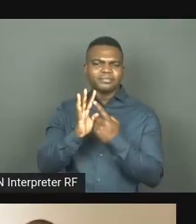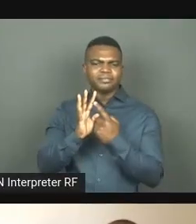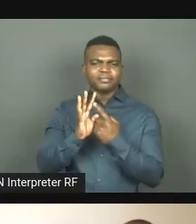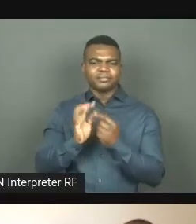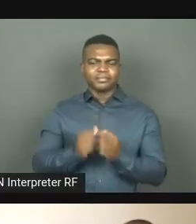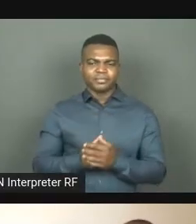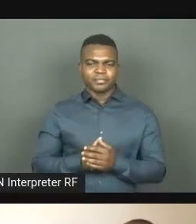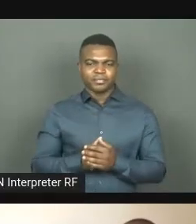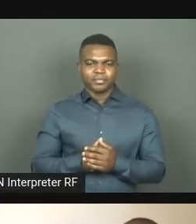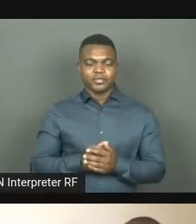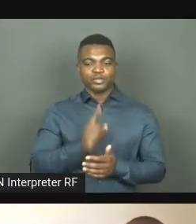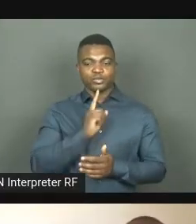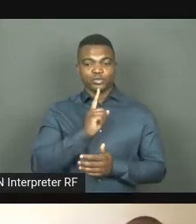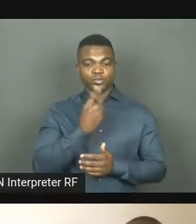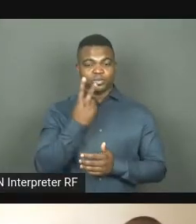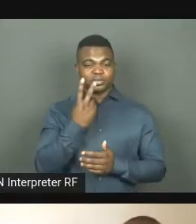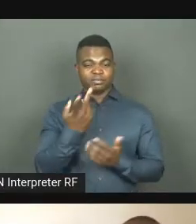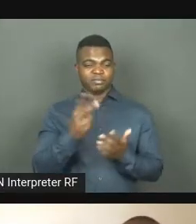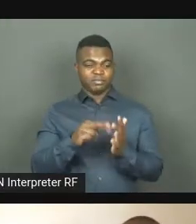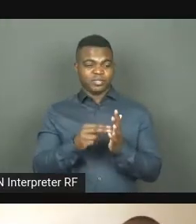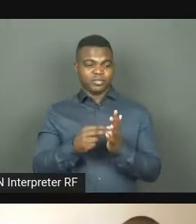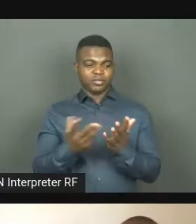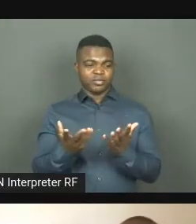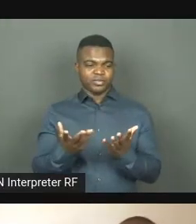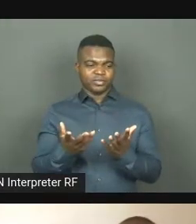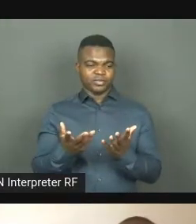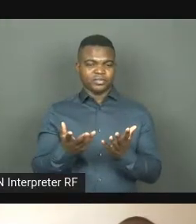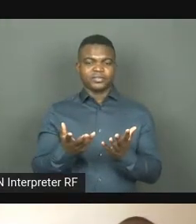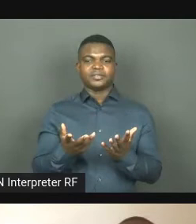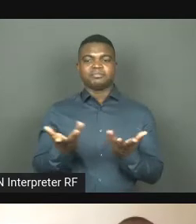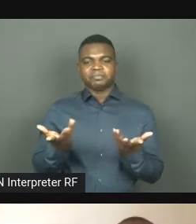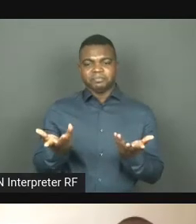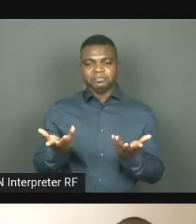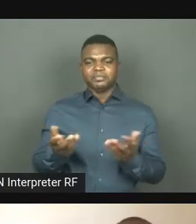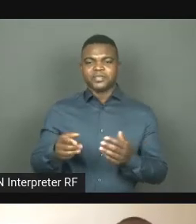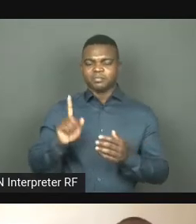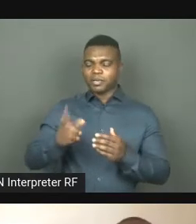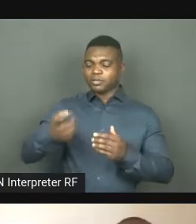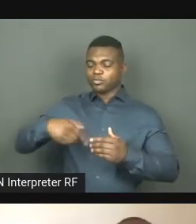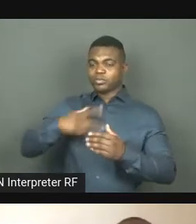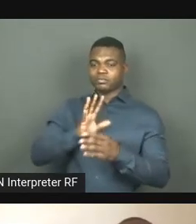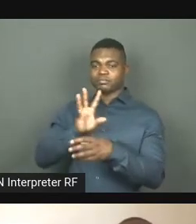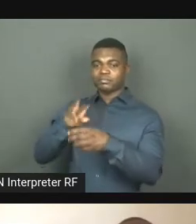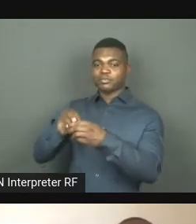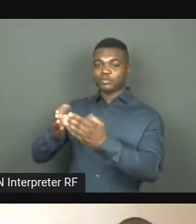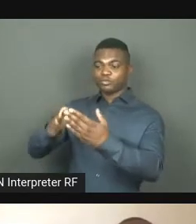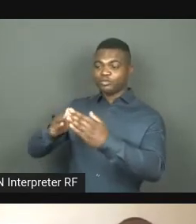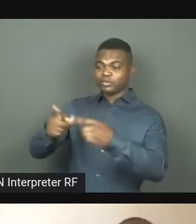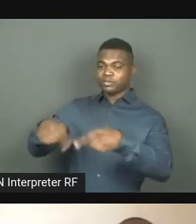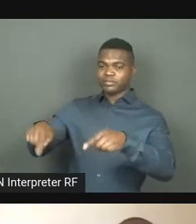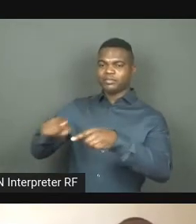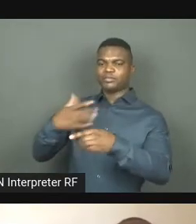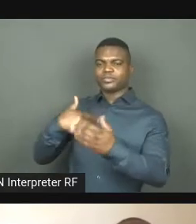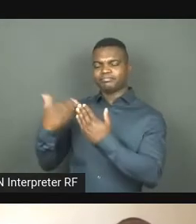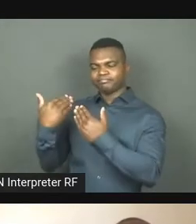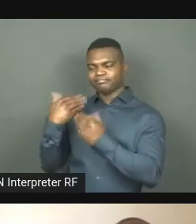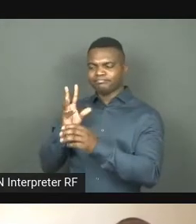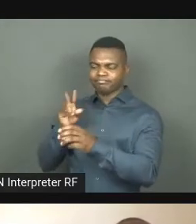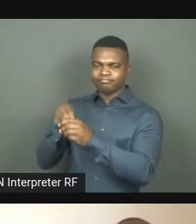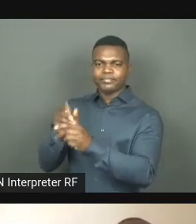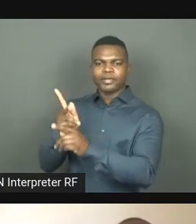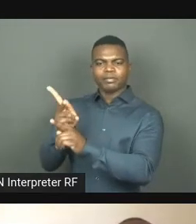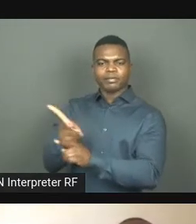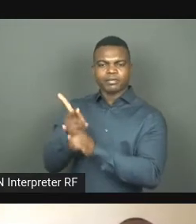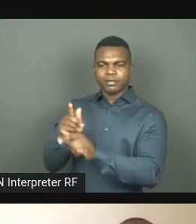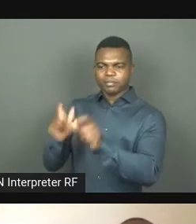Chiara is coming back. Yeah. So thank you all for this fascinating share. And there is a couple of threads that I would